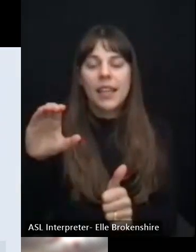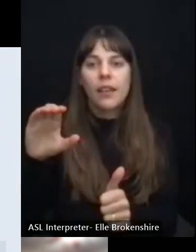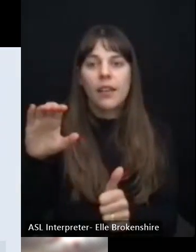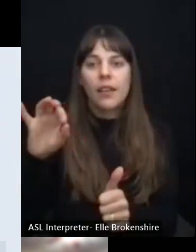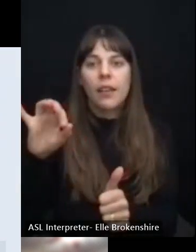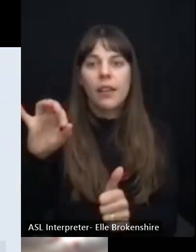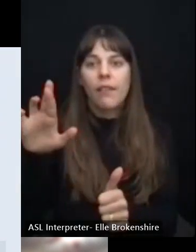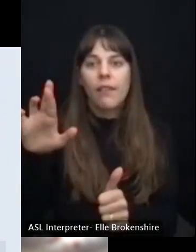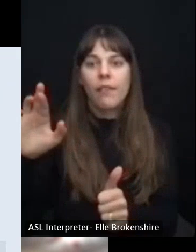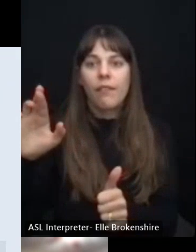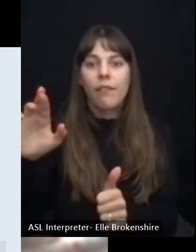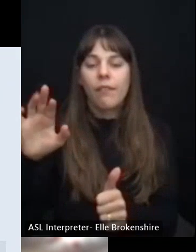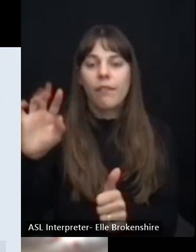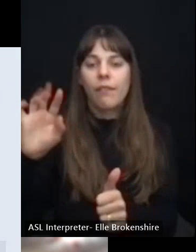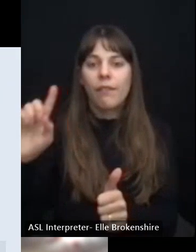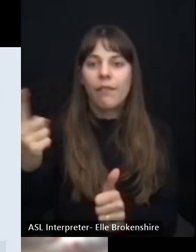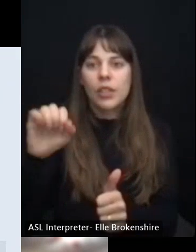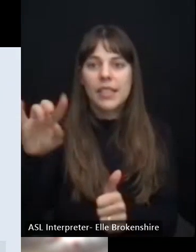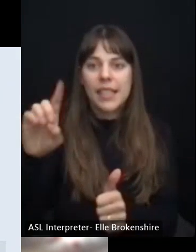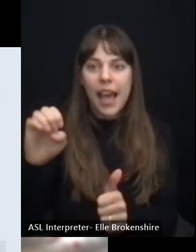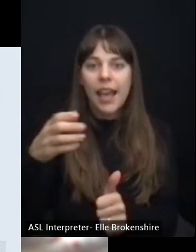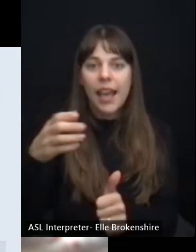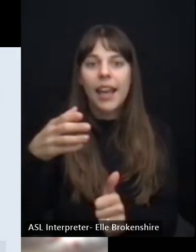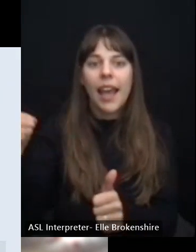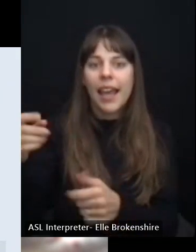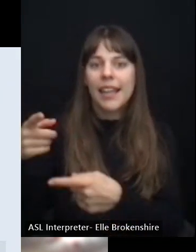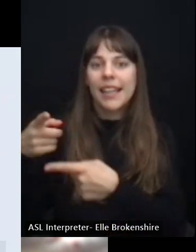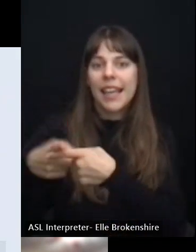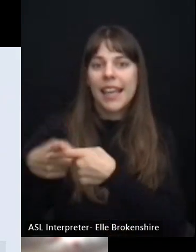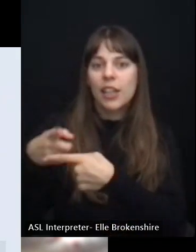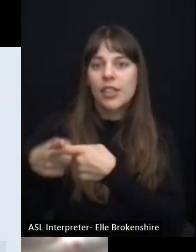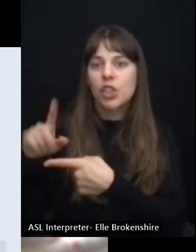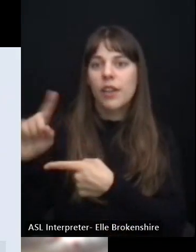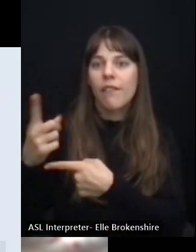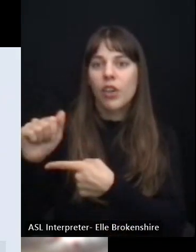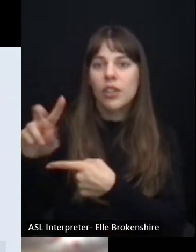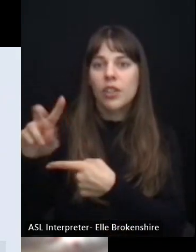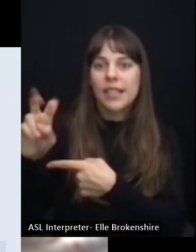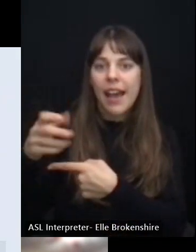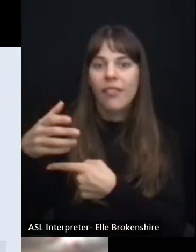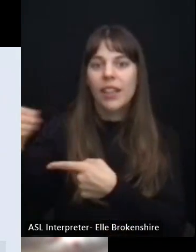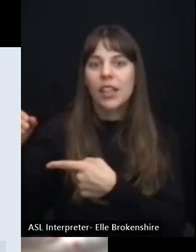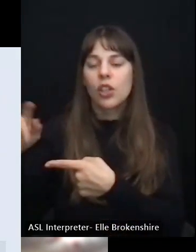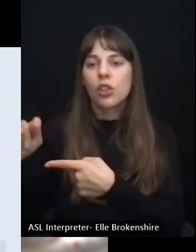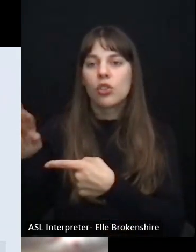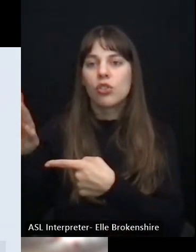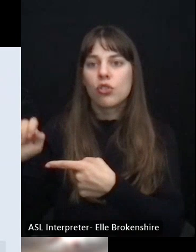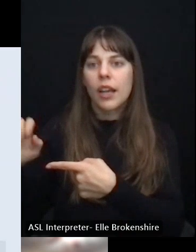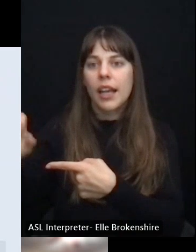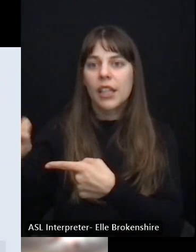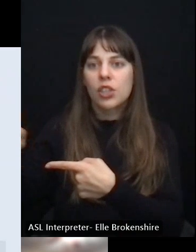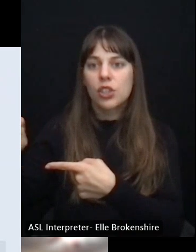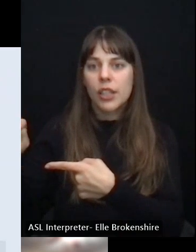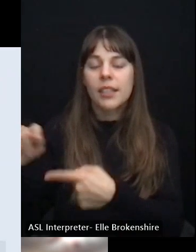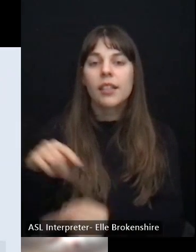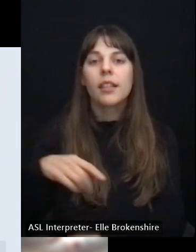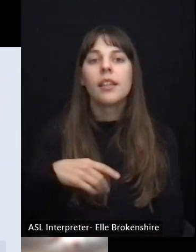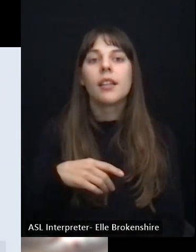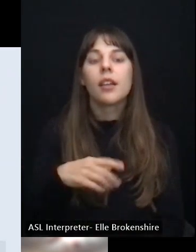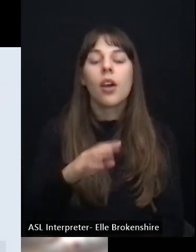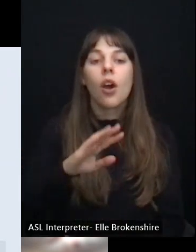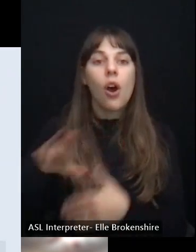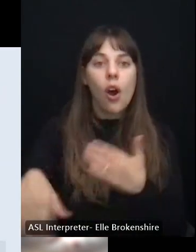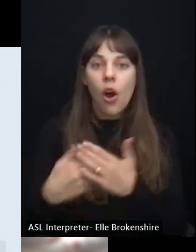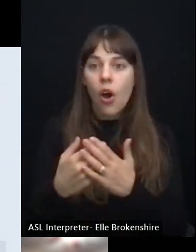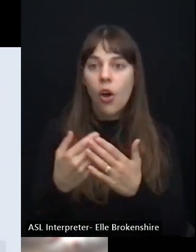First Avenue and Tri Street, for those that are looking for a geographical location downtown. All cars and trains